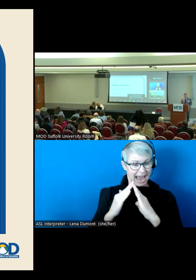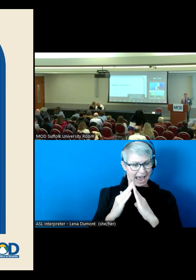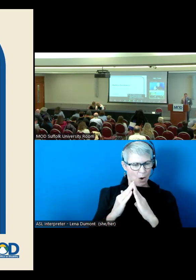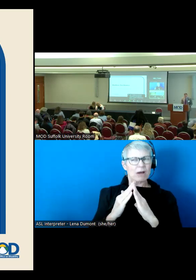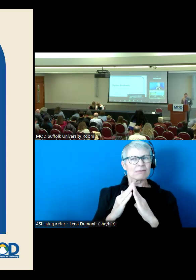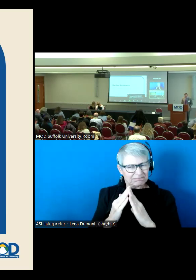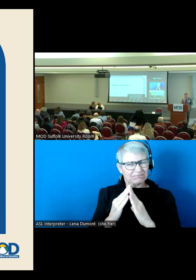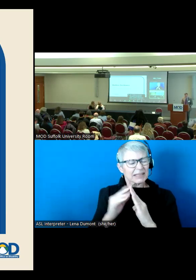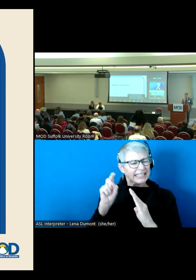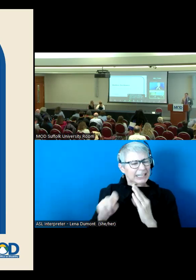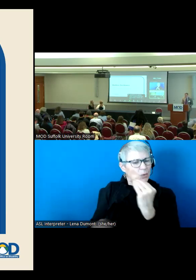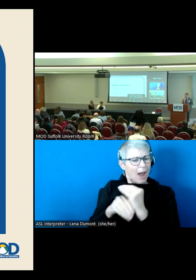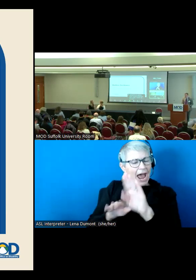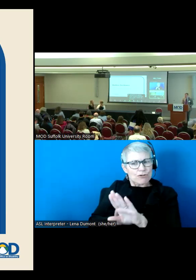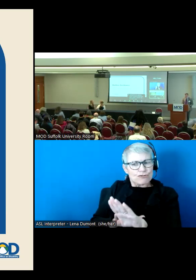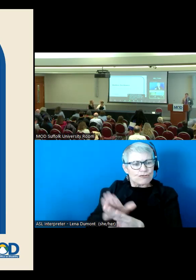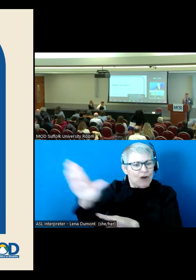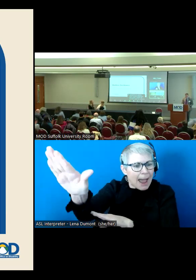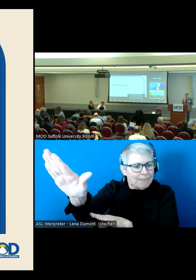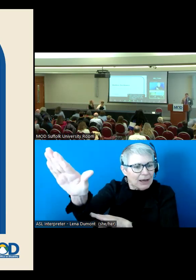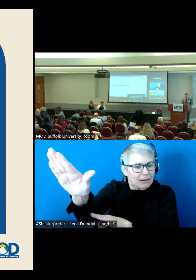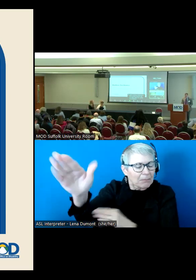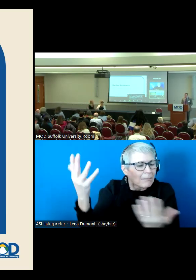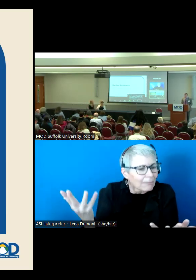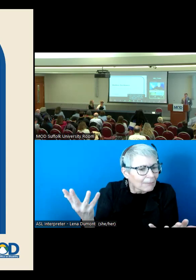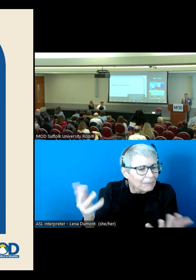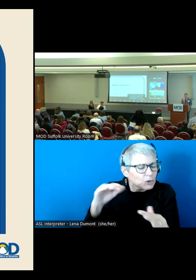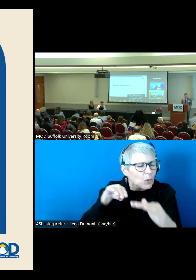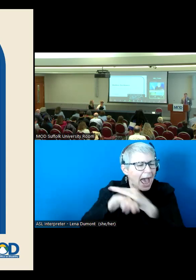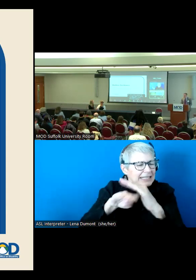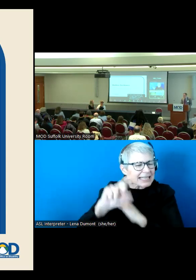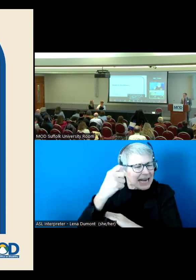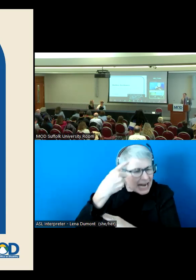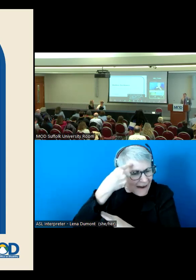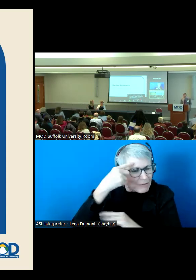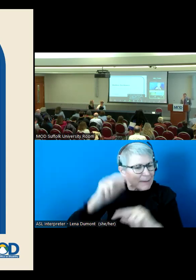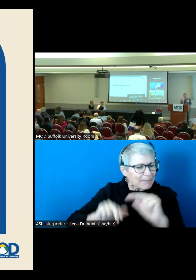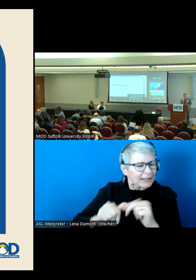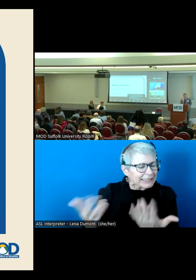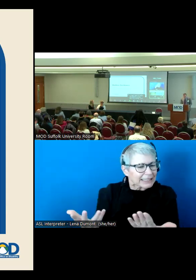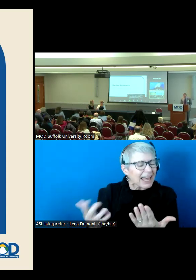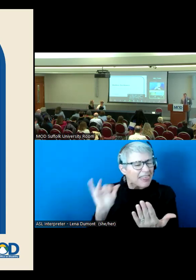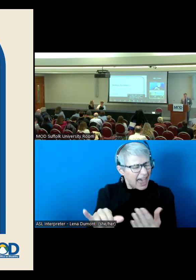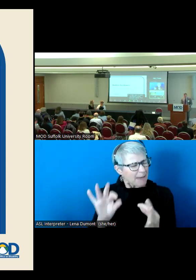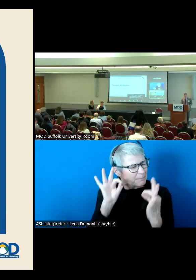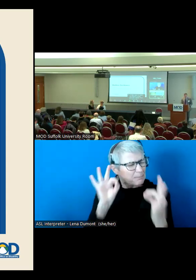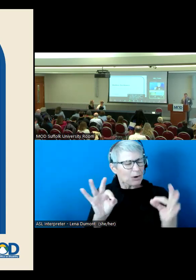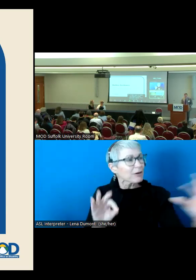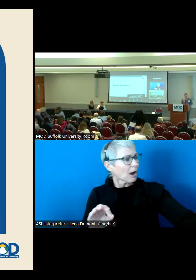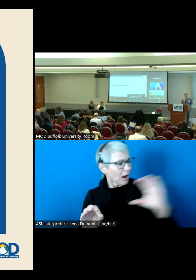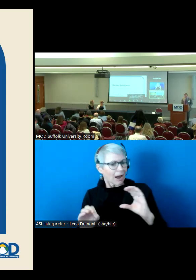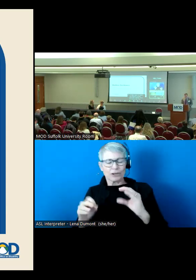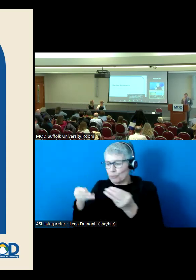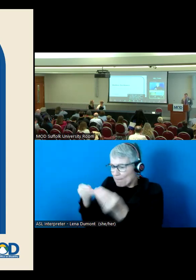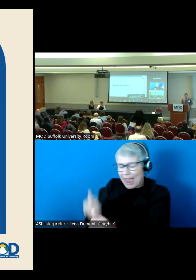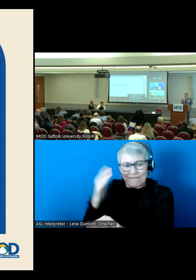with a disability to access government buildings. This is real equity at work. And pleased to know that Governor